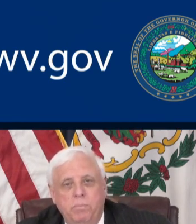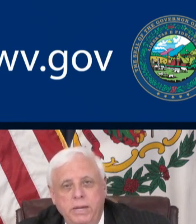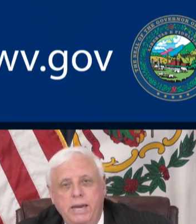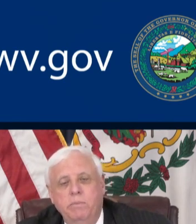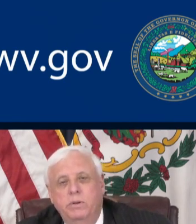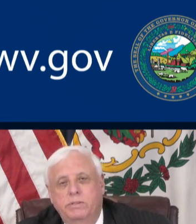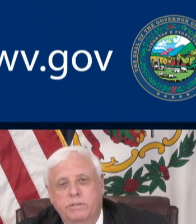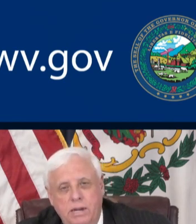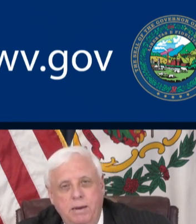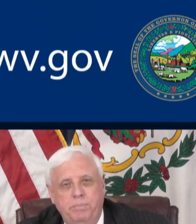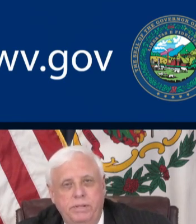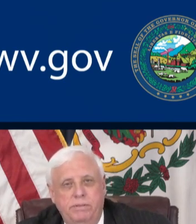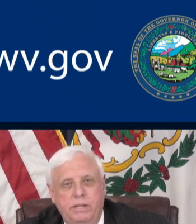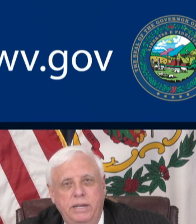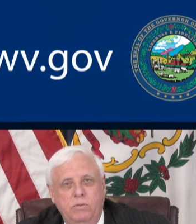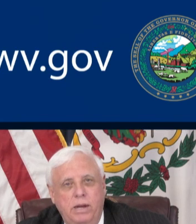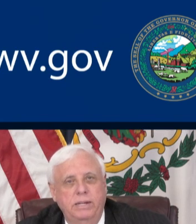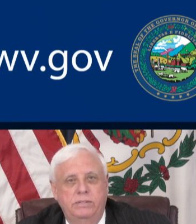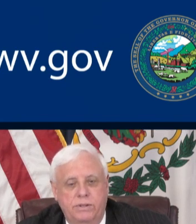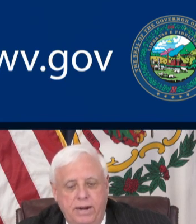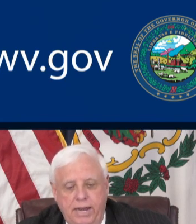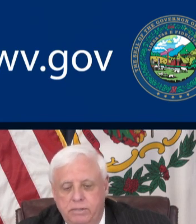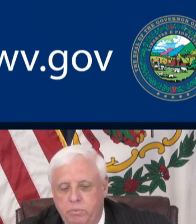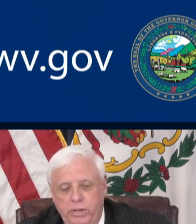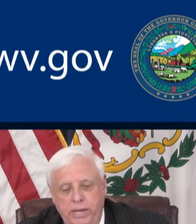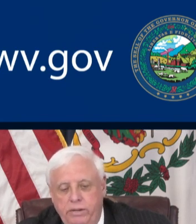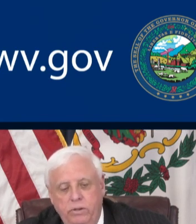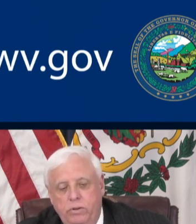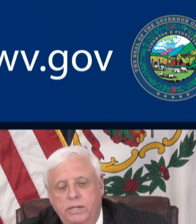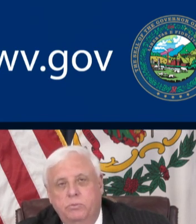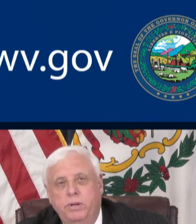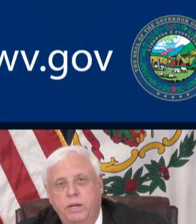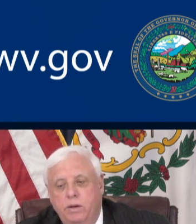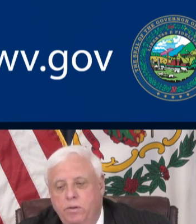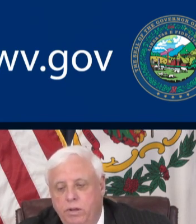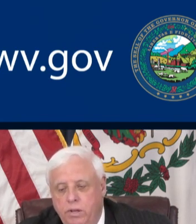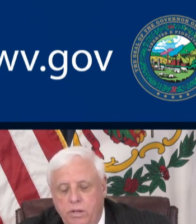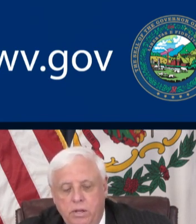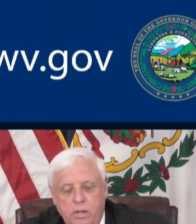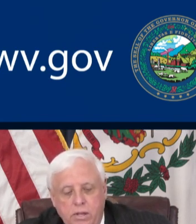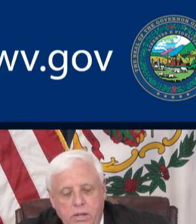we'll be able to stop this thing right in its tracks, but we can't do it unless we know.